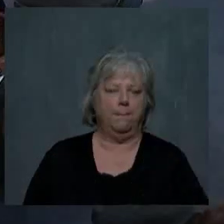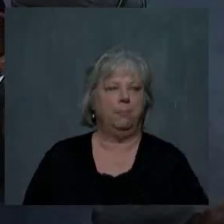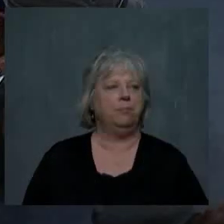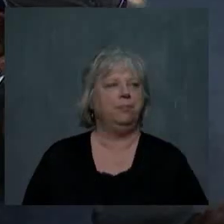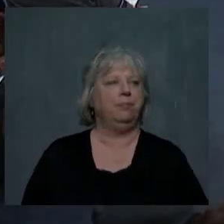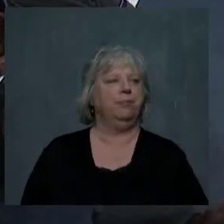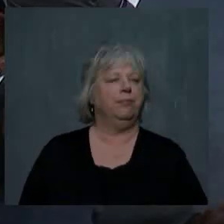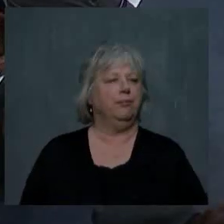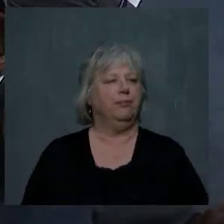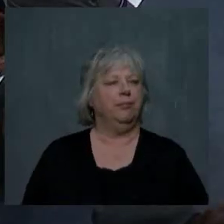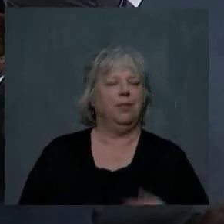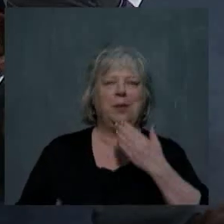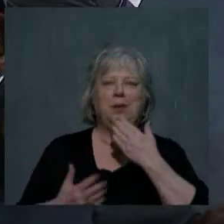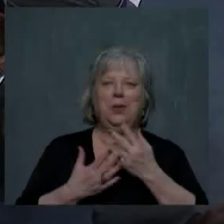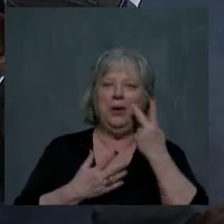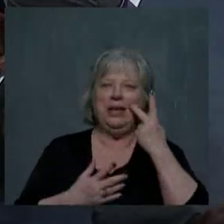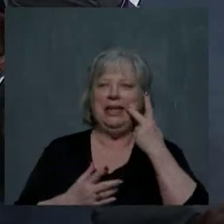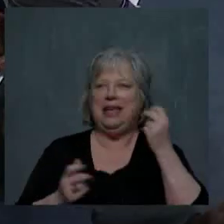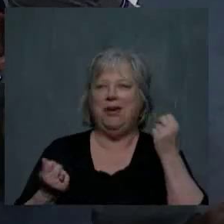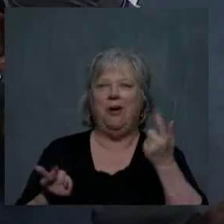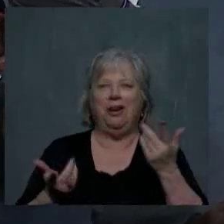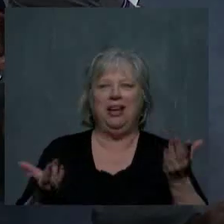Good to see you, full body for the first year.